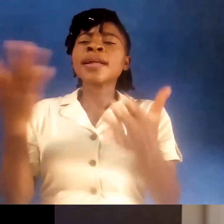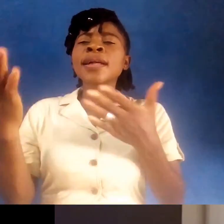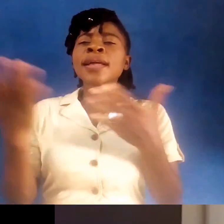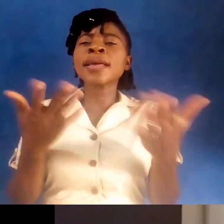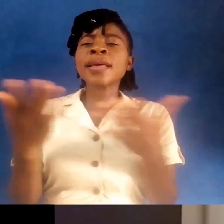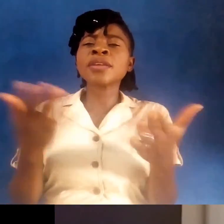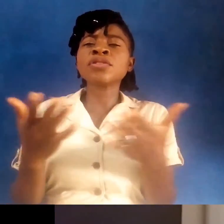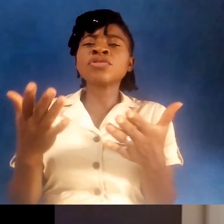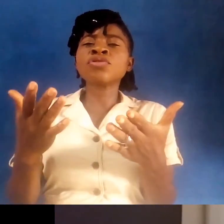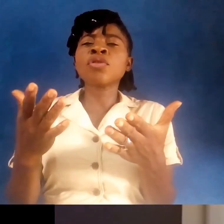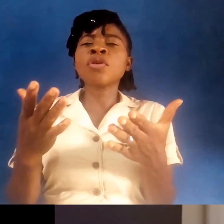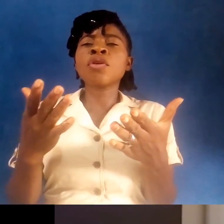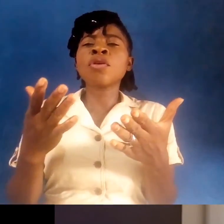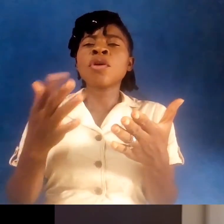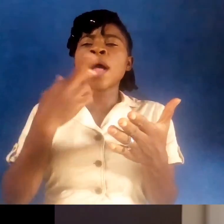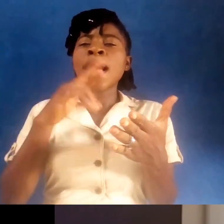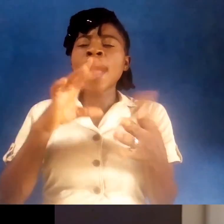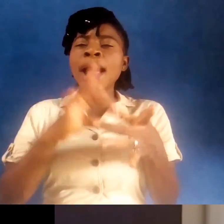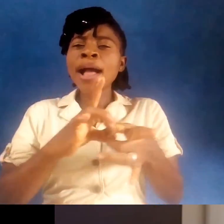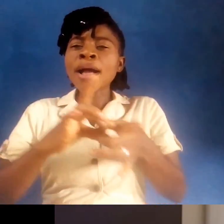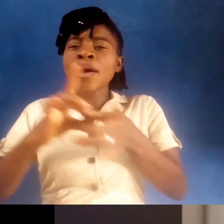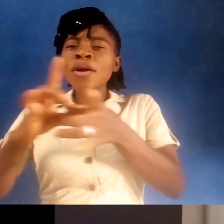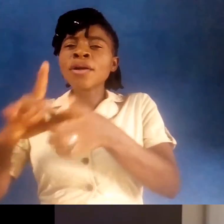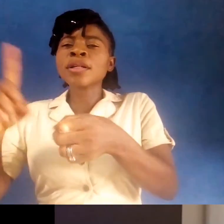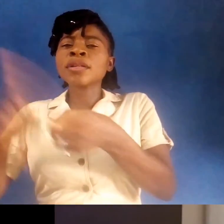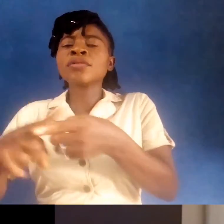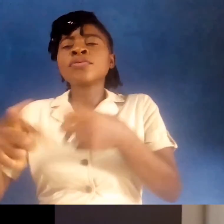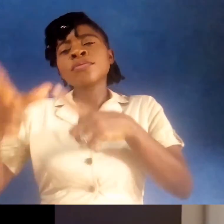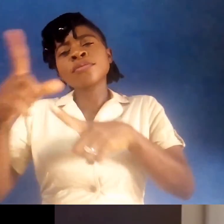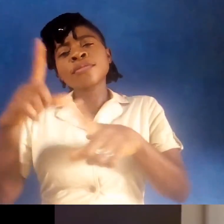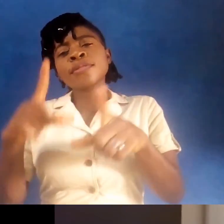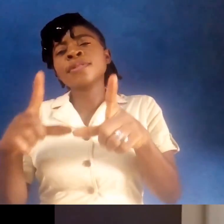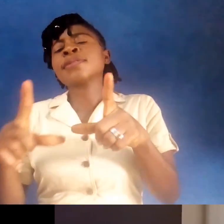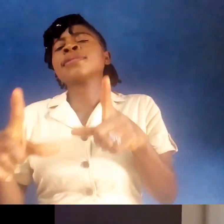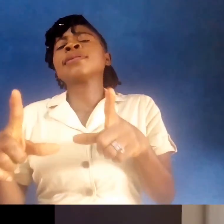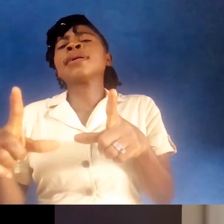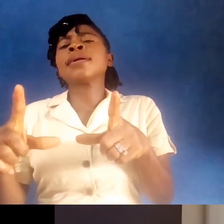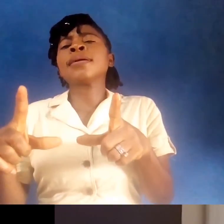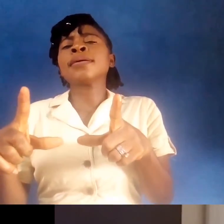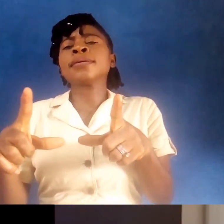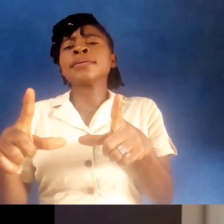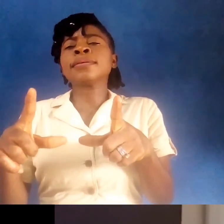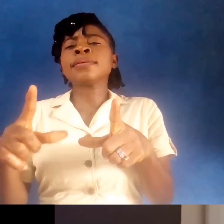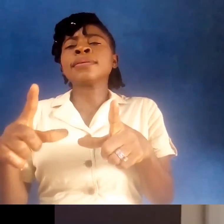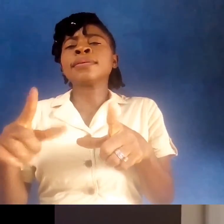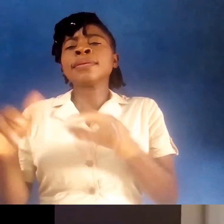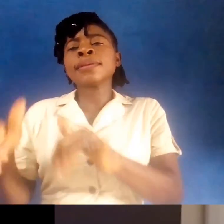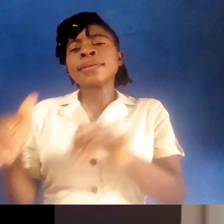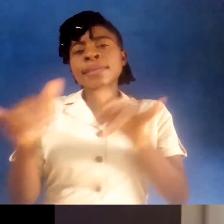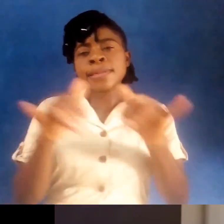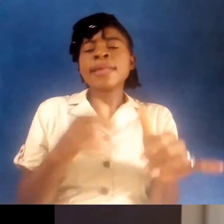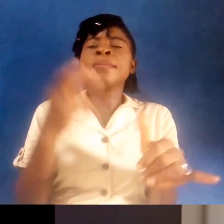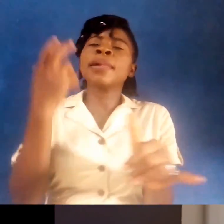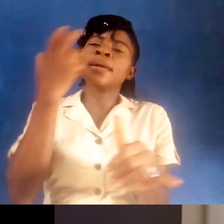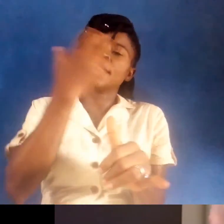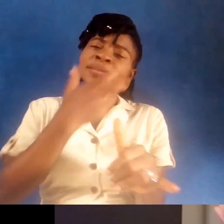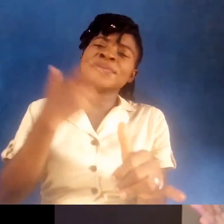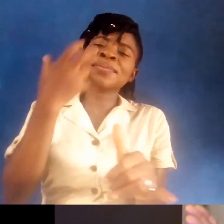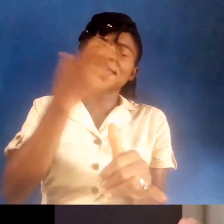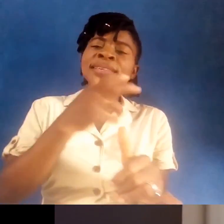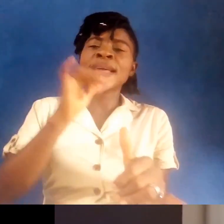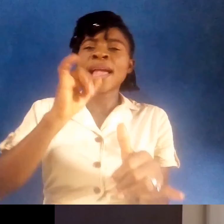that gestures are an integral part of the signing, just like gestures are an integral part of the